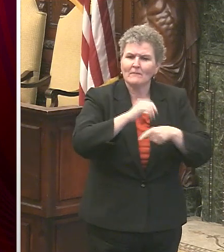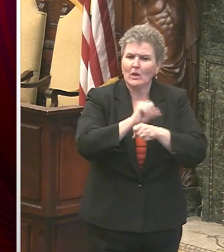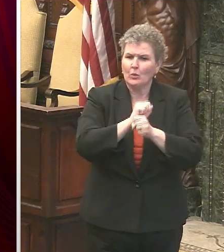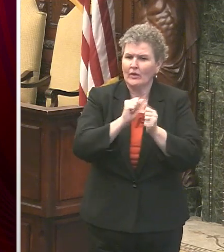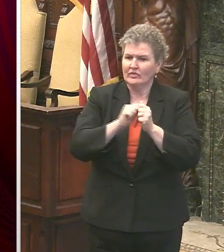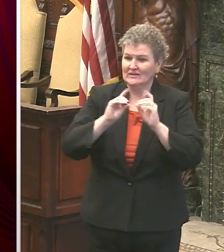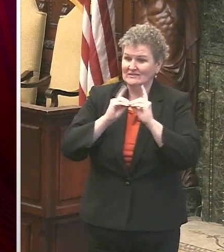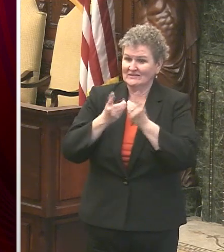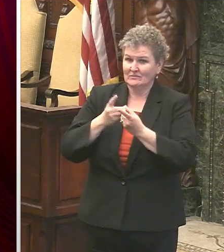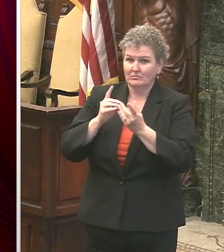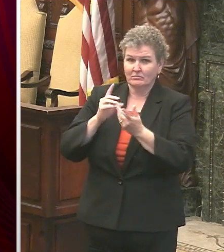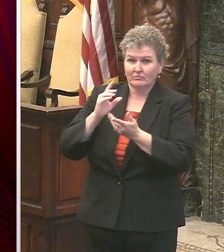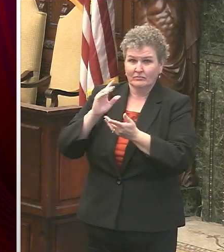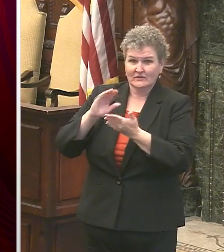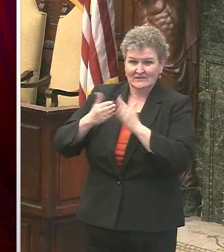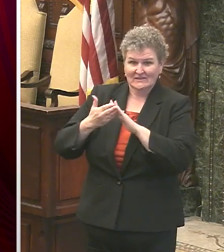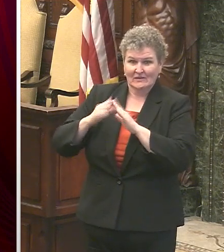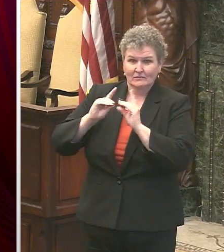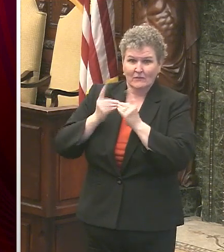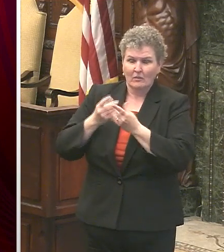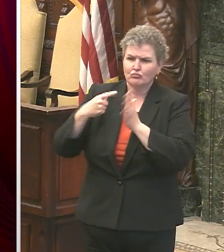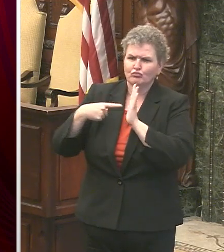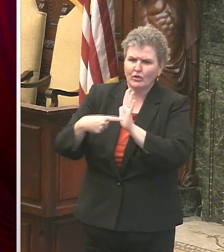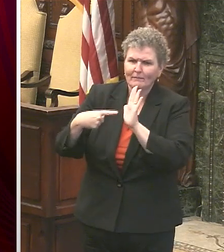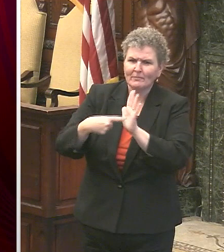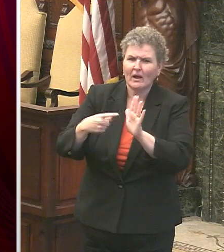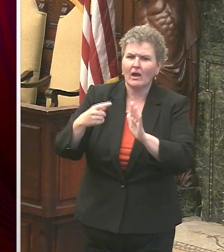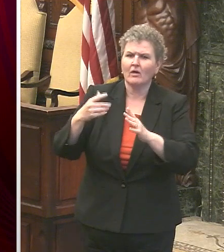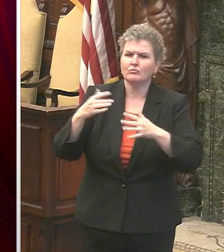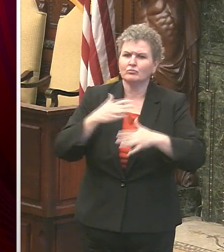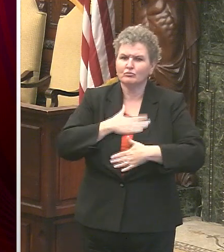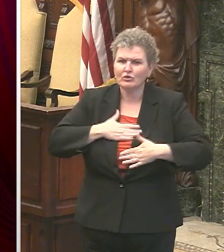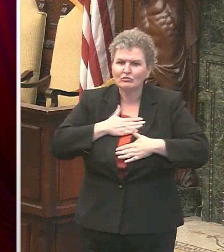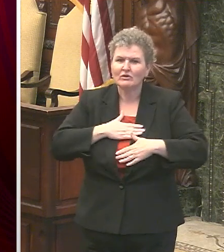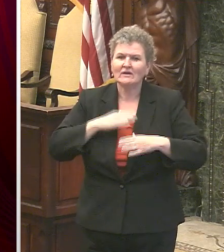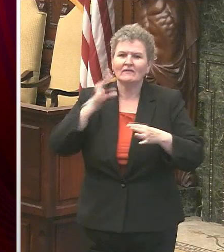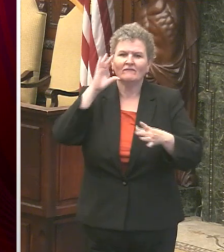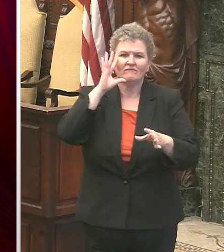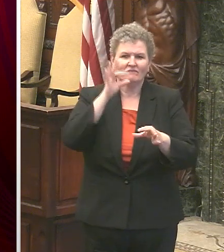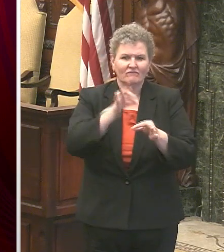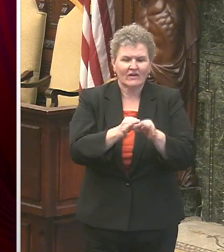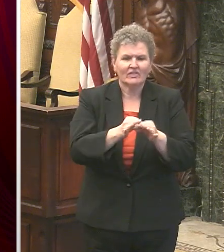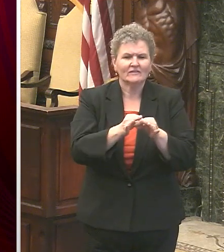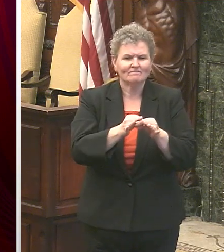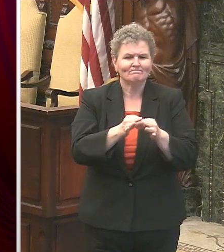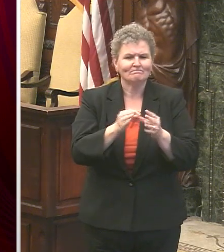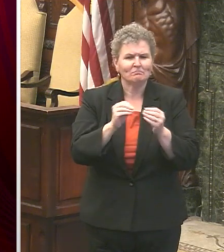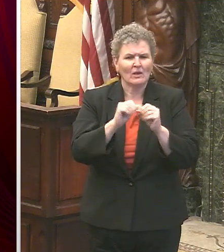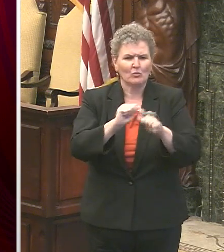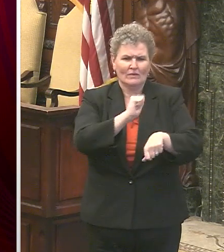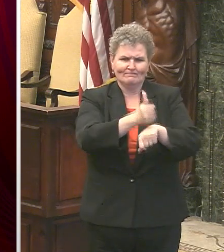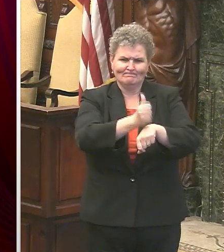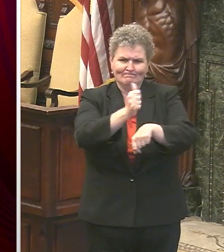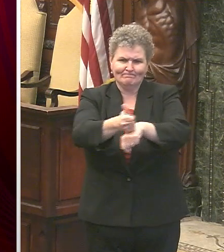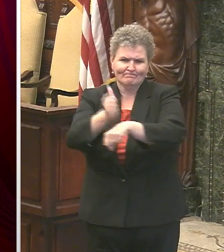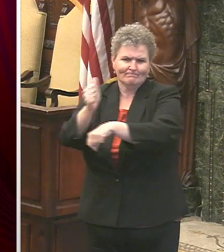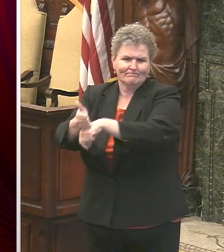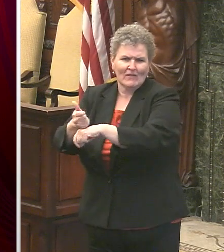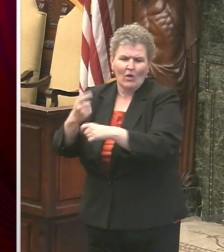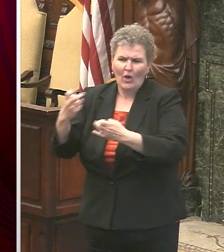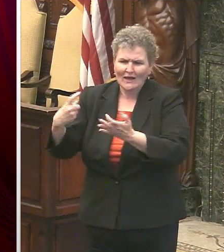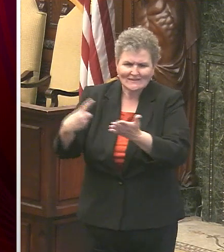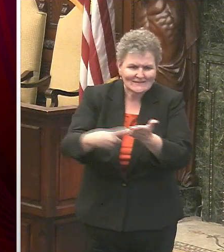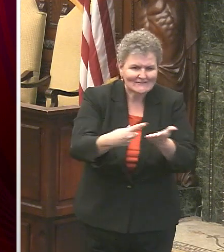of City Representative, Parks and Recreation, and the Faith-Based and Interfaith Affairs team, are collaborating to finalize the details of